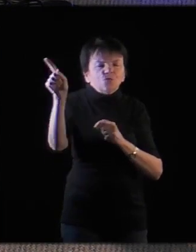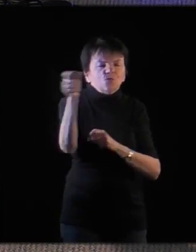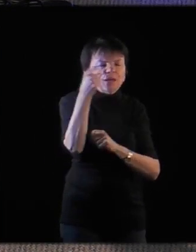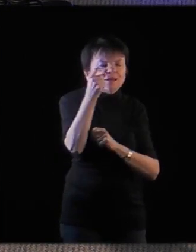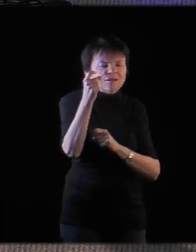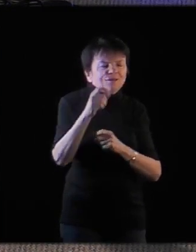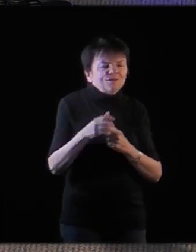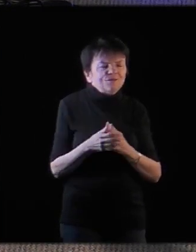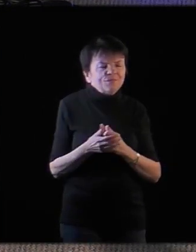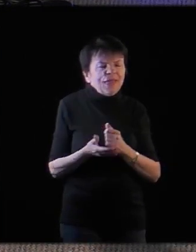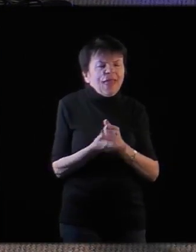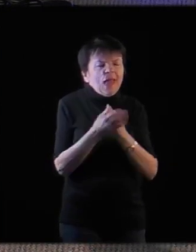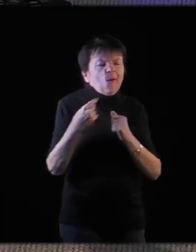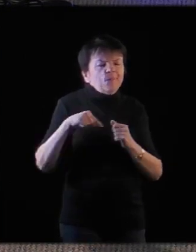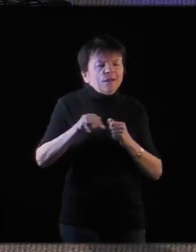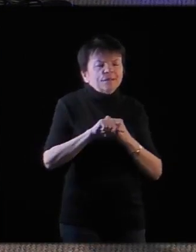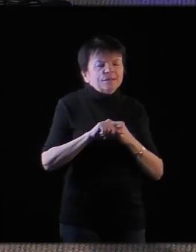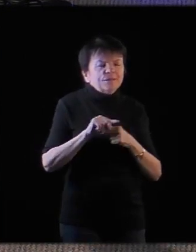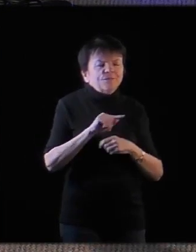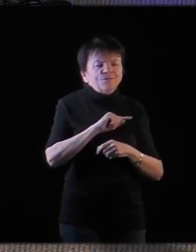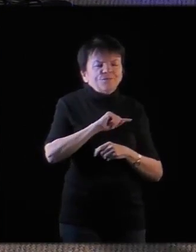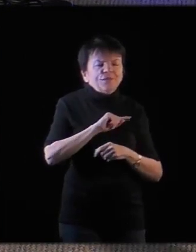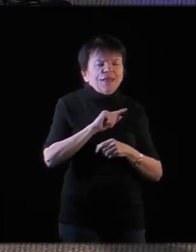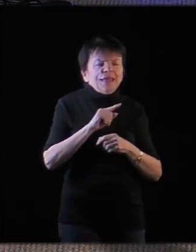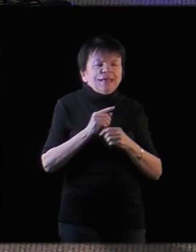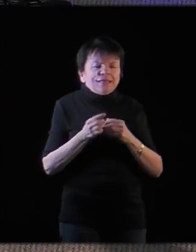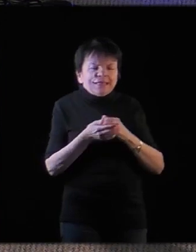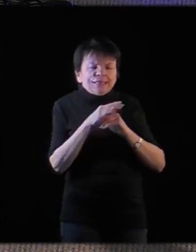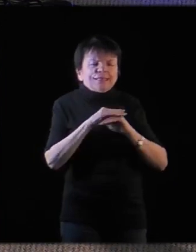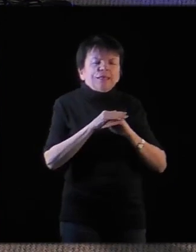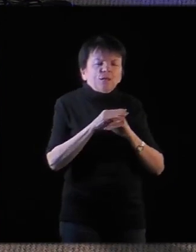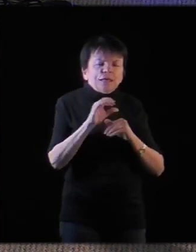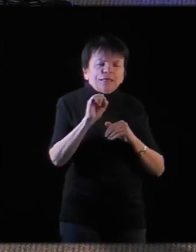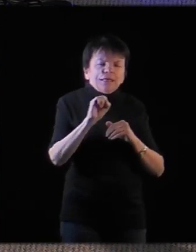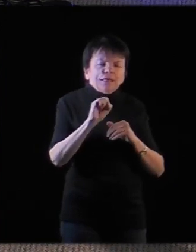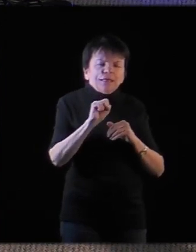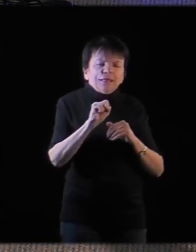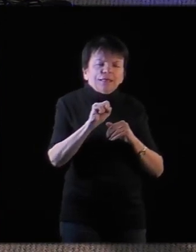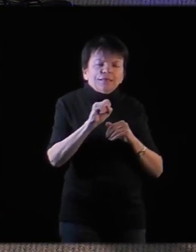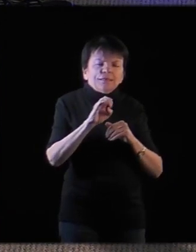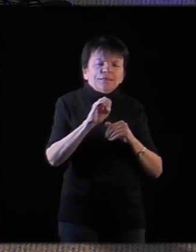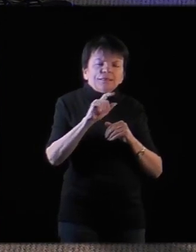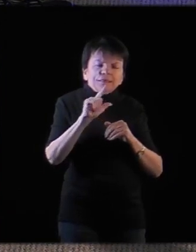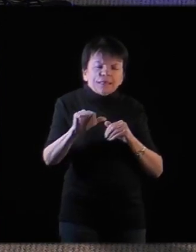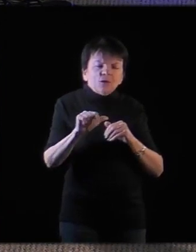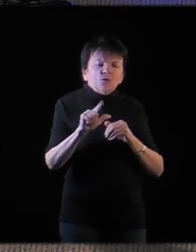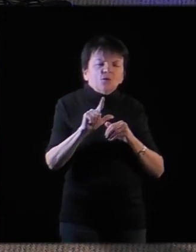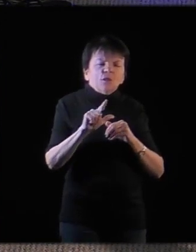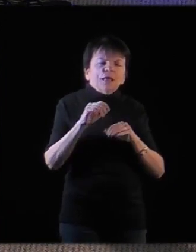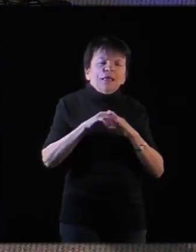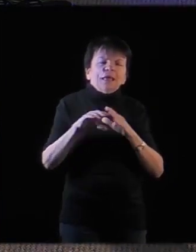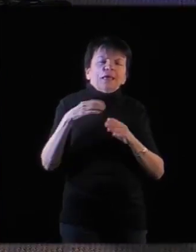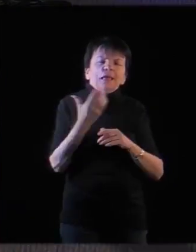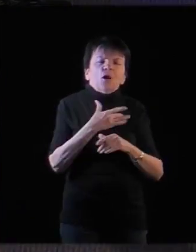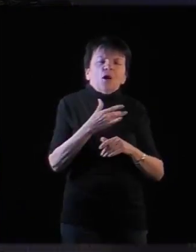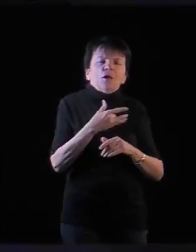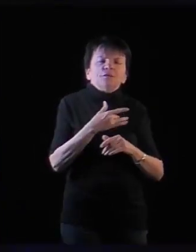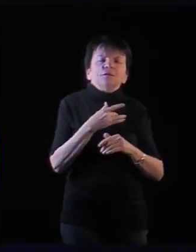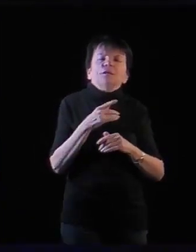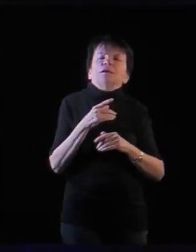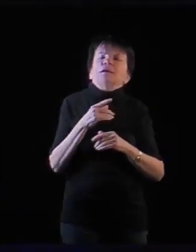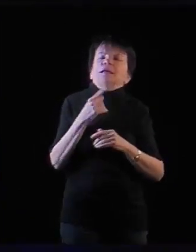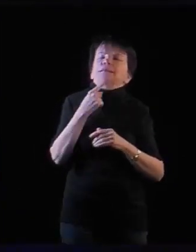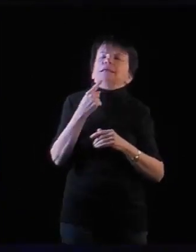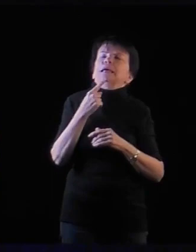help us to seal this in our hearts today. As people who say, Lord, even so, Lord Jesus, come.